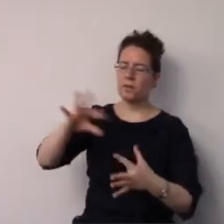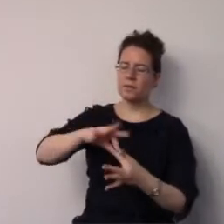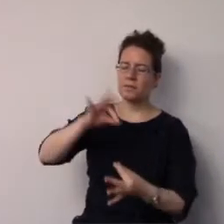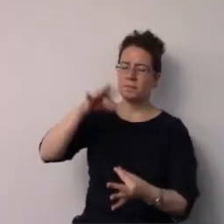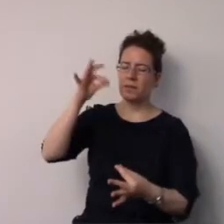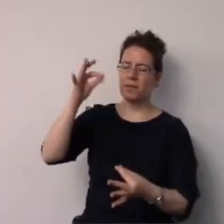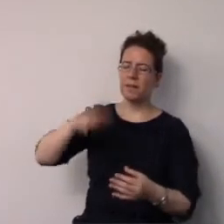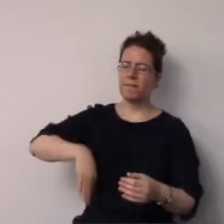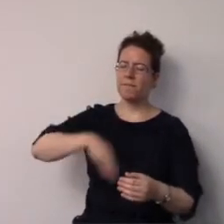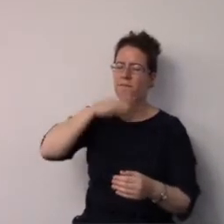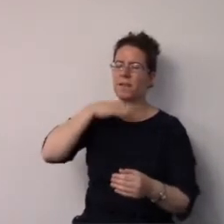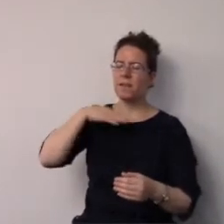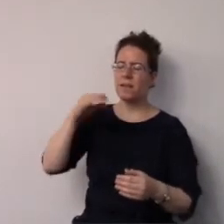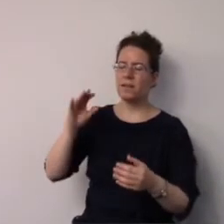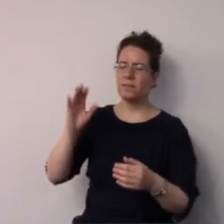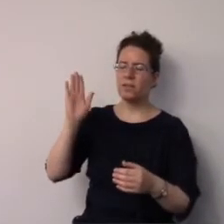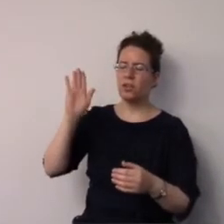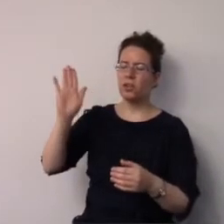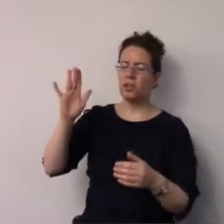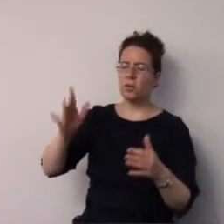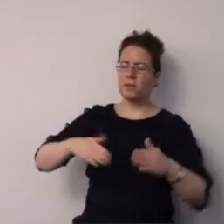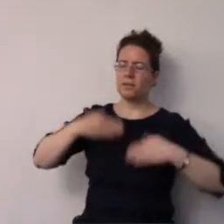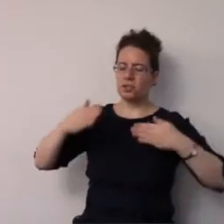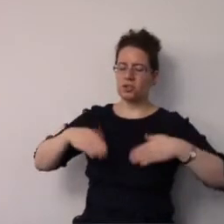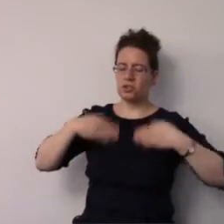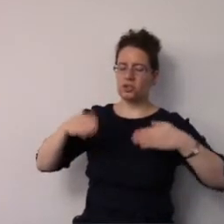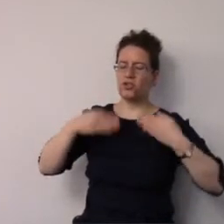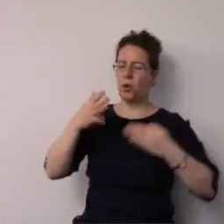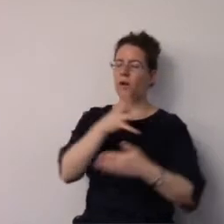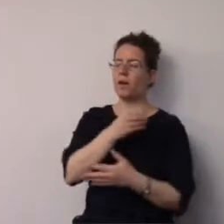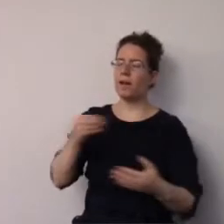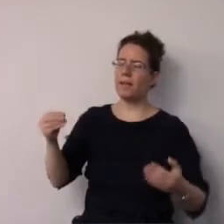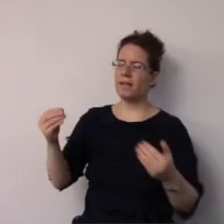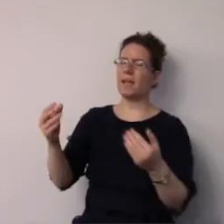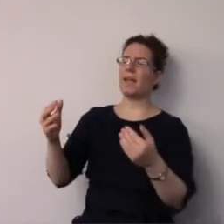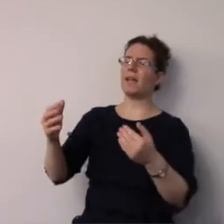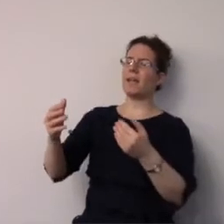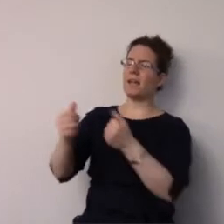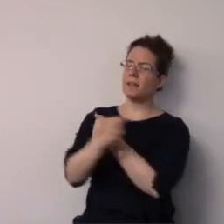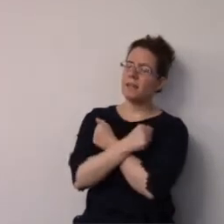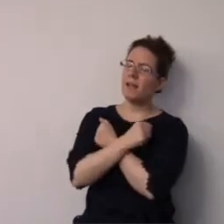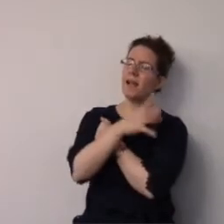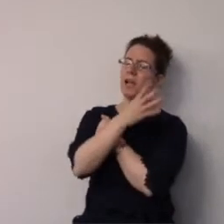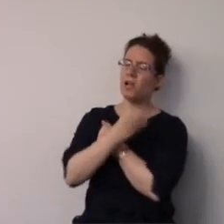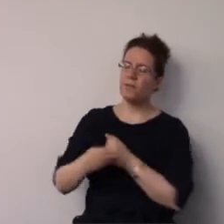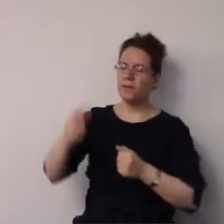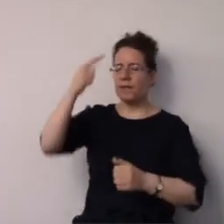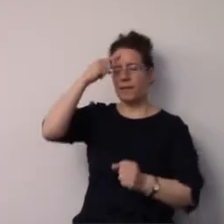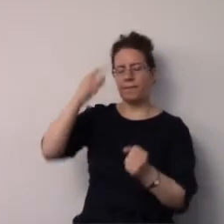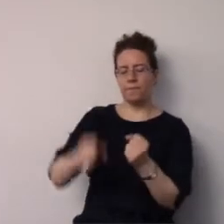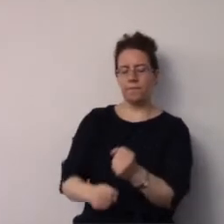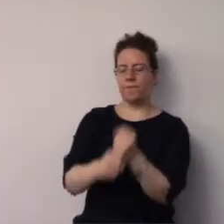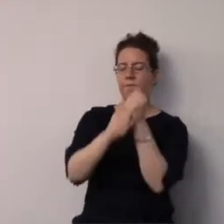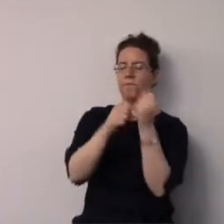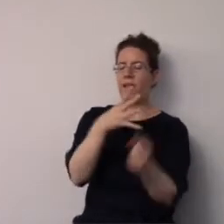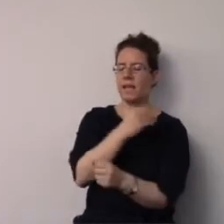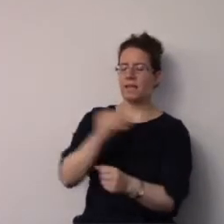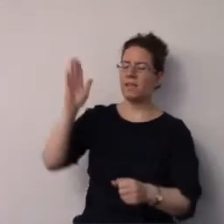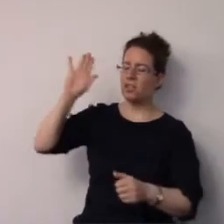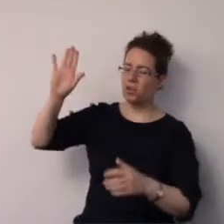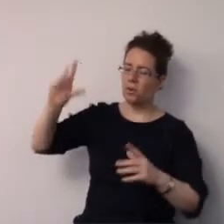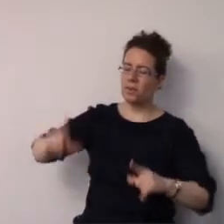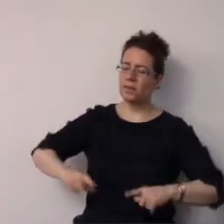lot of phony Christians out there. There's a lot of phony professors. But Lord, help